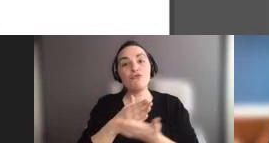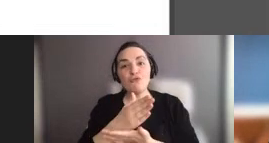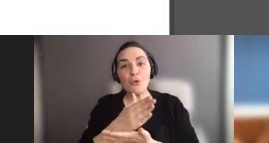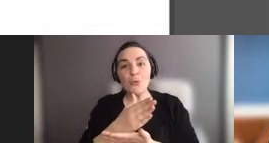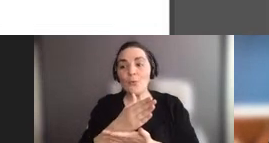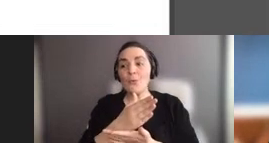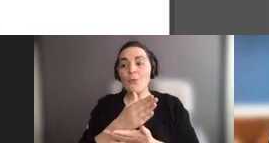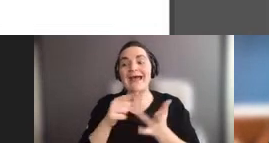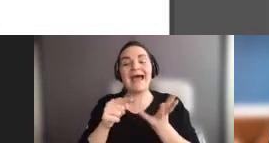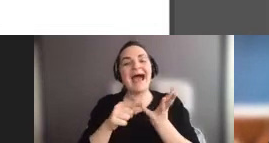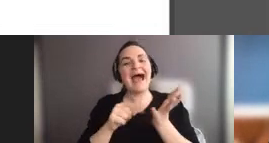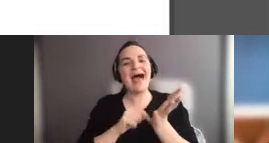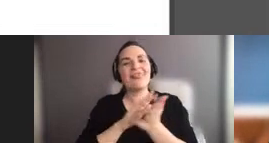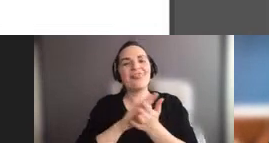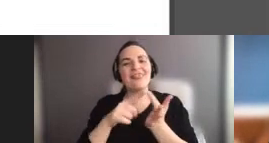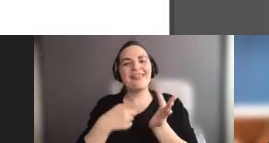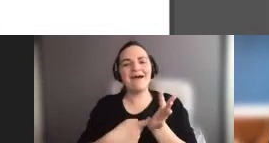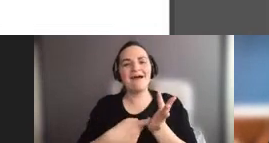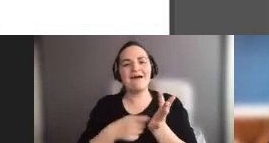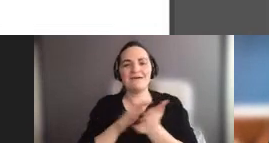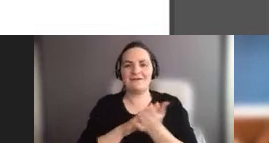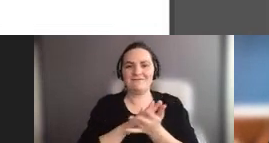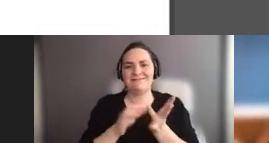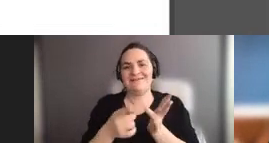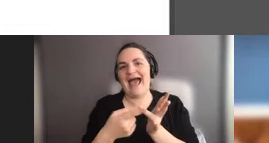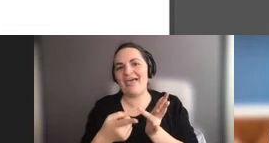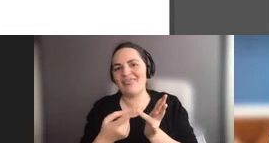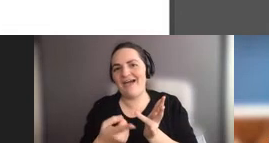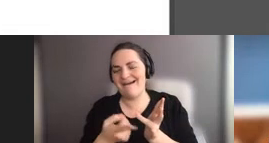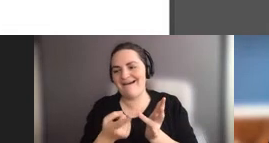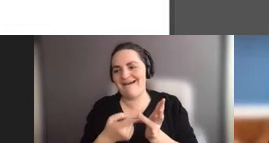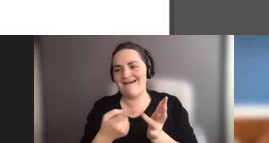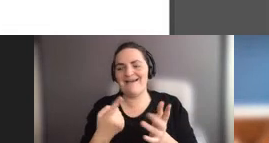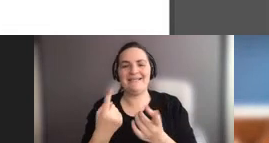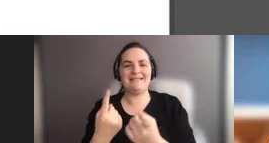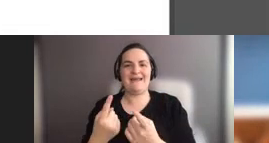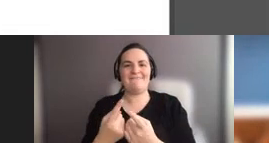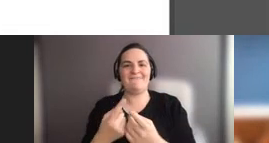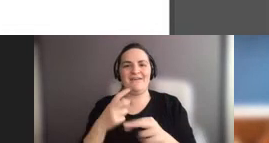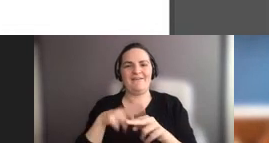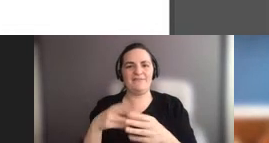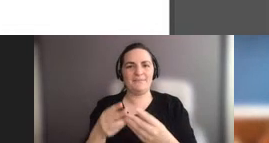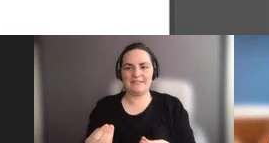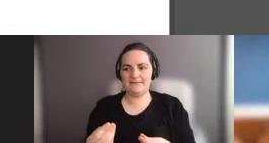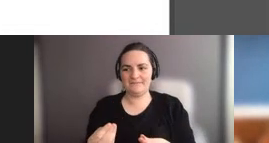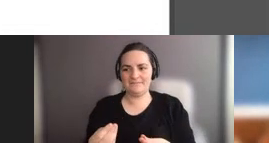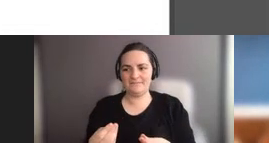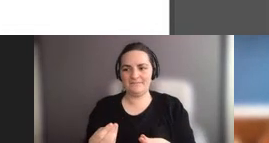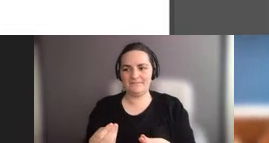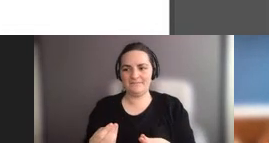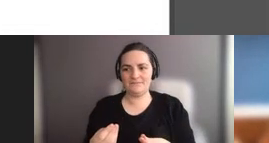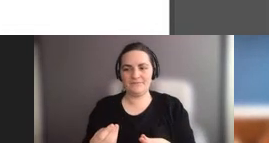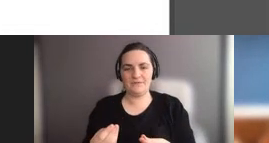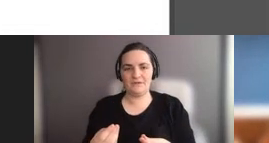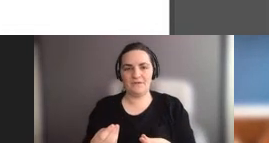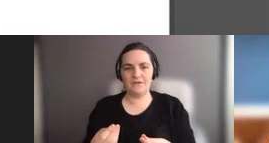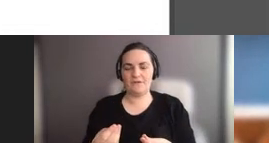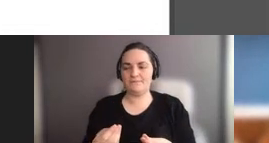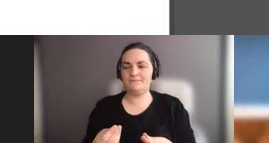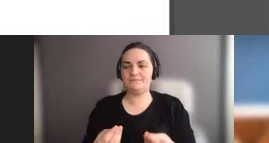Magnets are attractive to some metals, but some metals aren't attractive to magnets. The magnetic force can go through